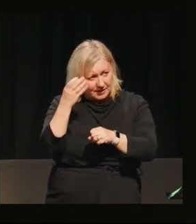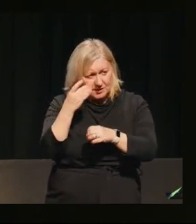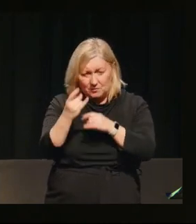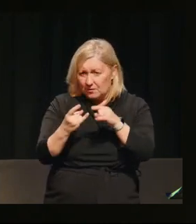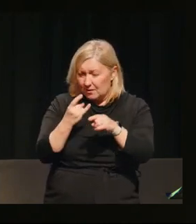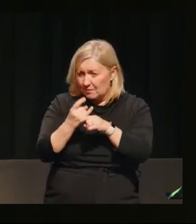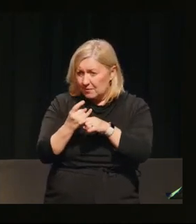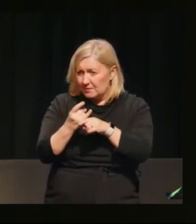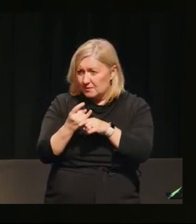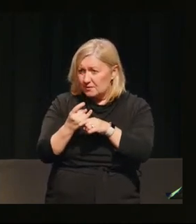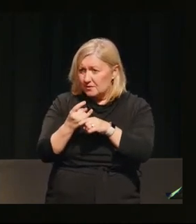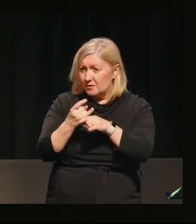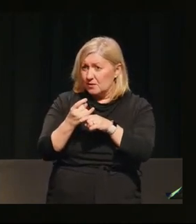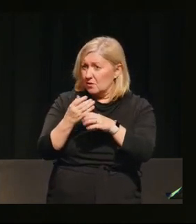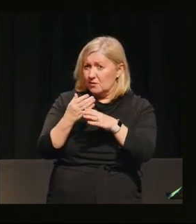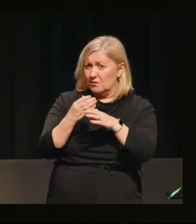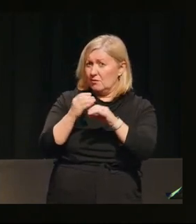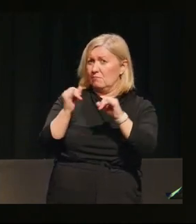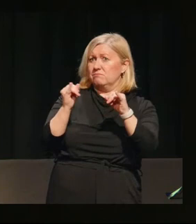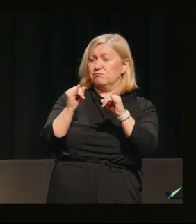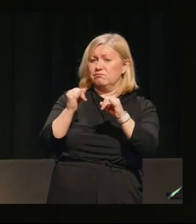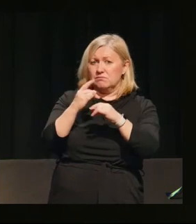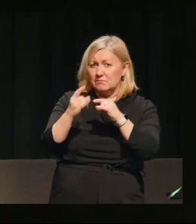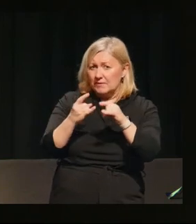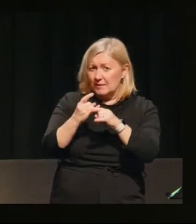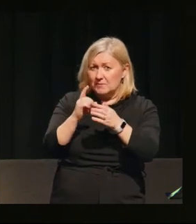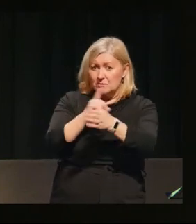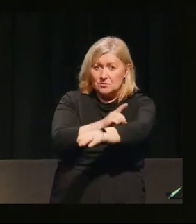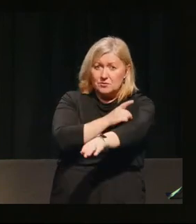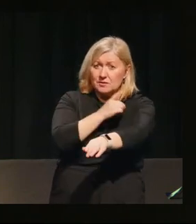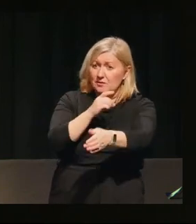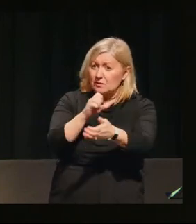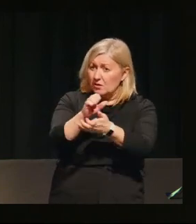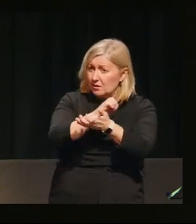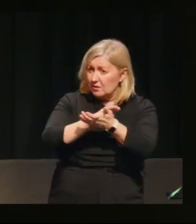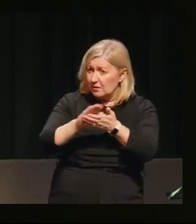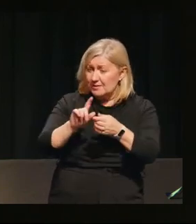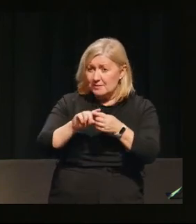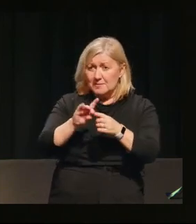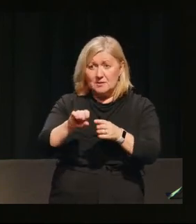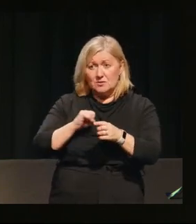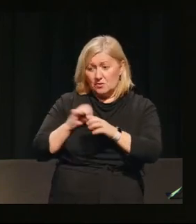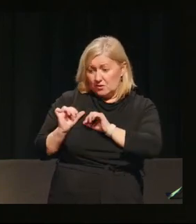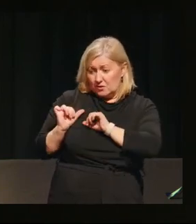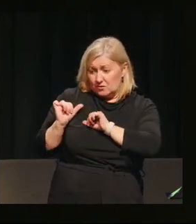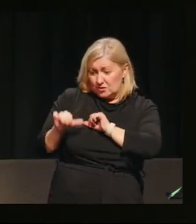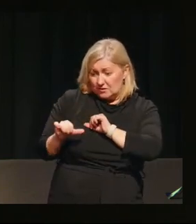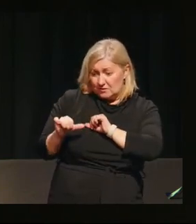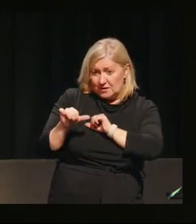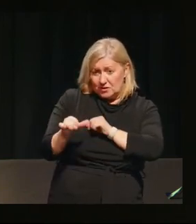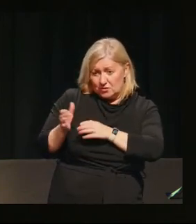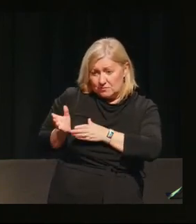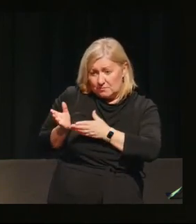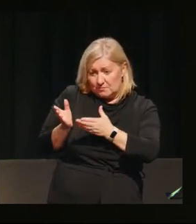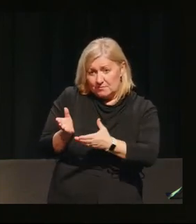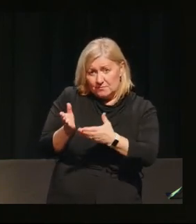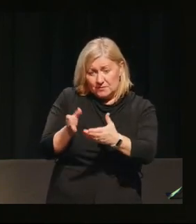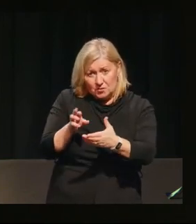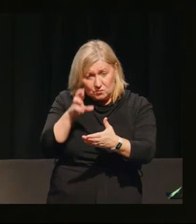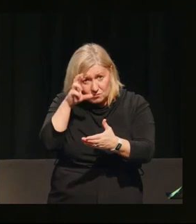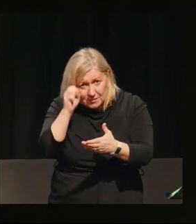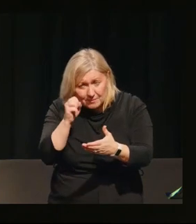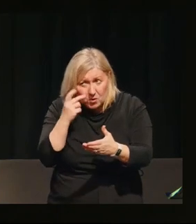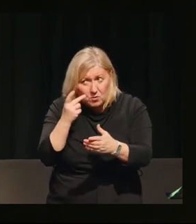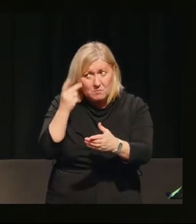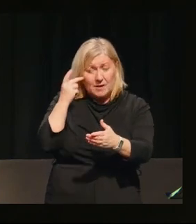of the atrocities of the Holocaust, that new generations understand the pain and suffering that people can inflict on each